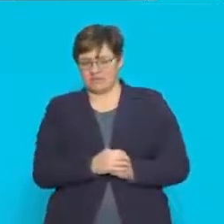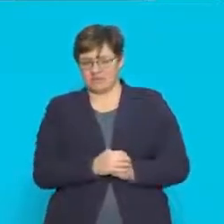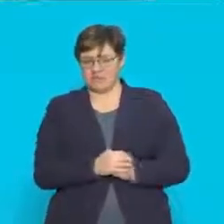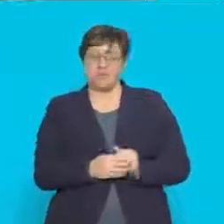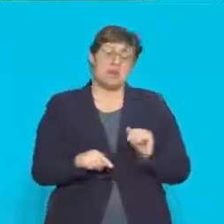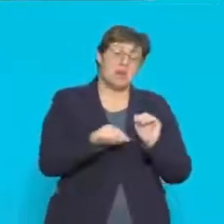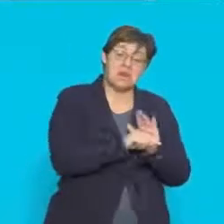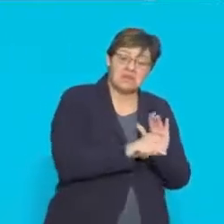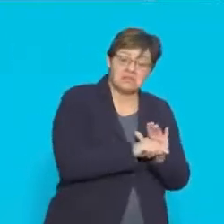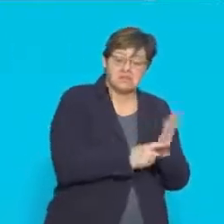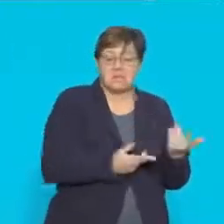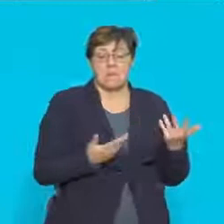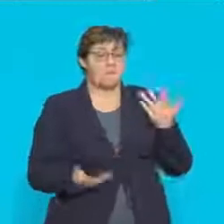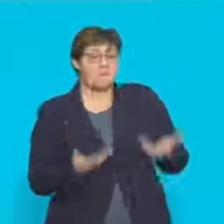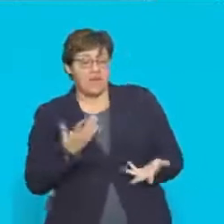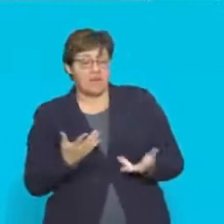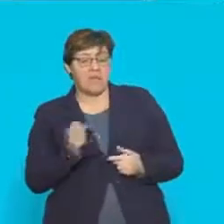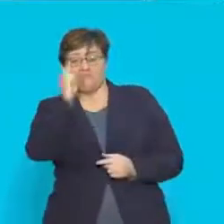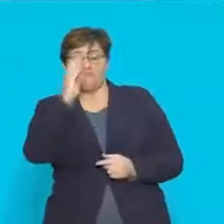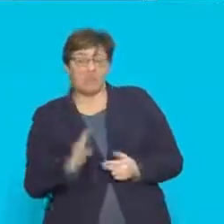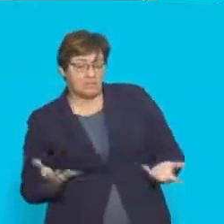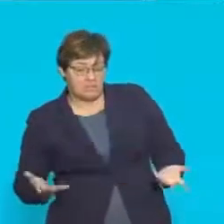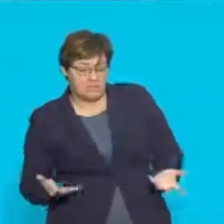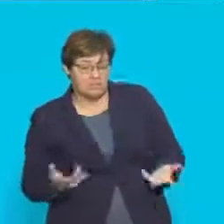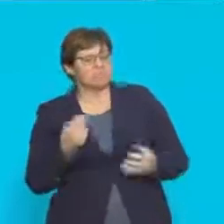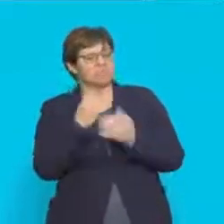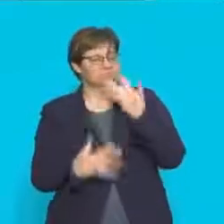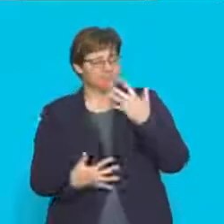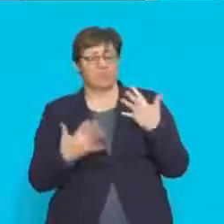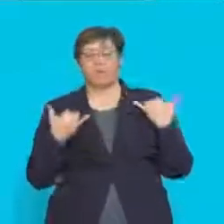might be negative, they might be fractions, and